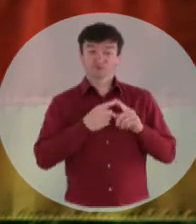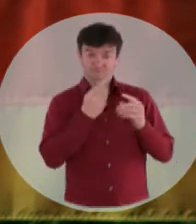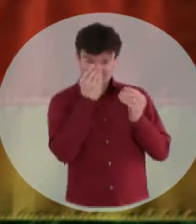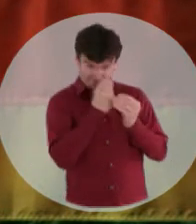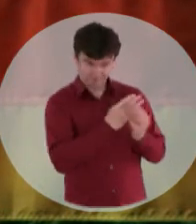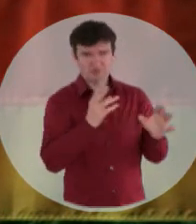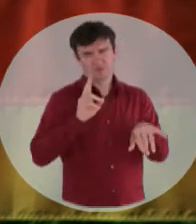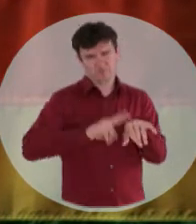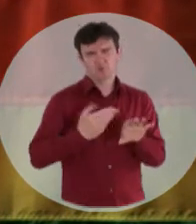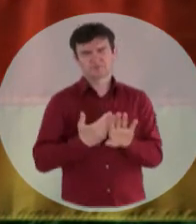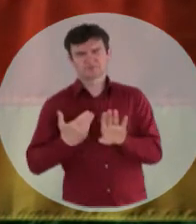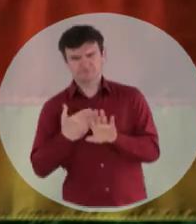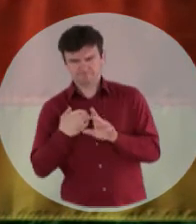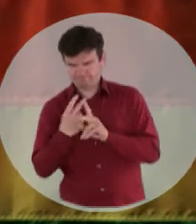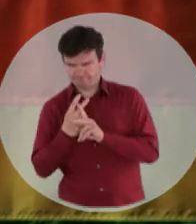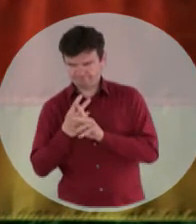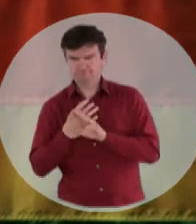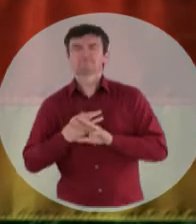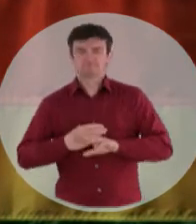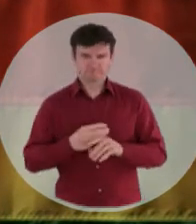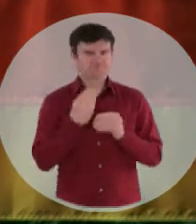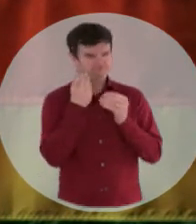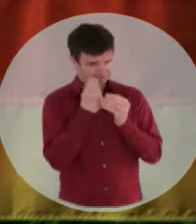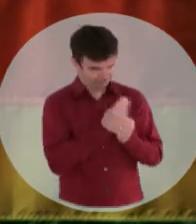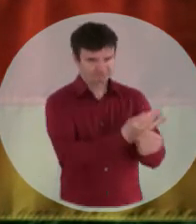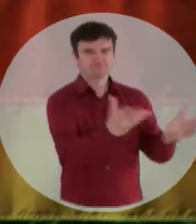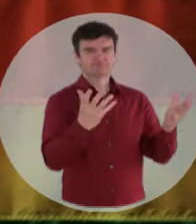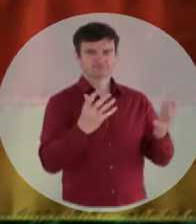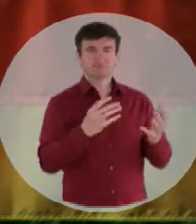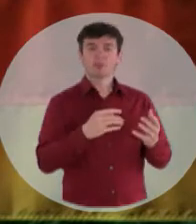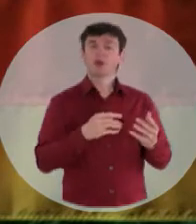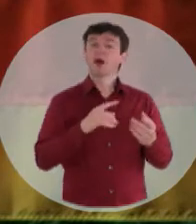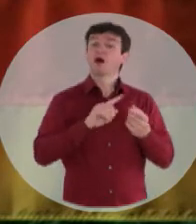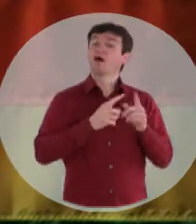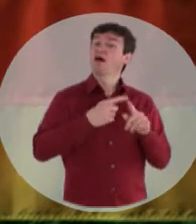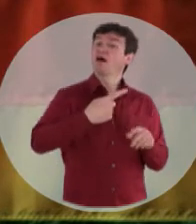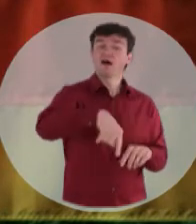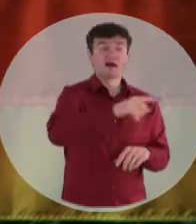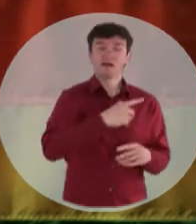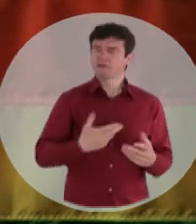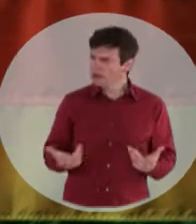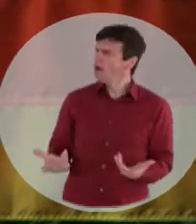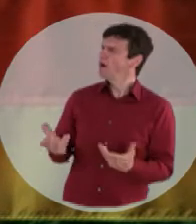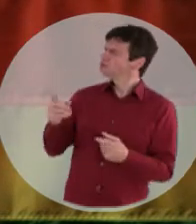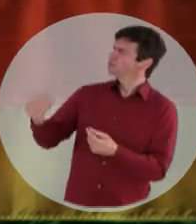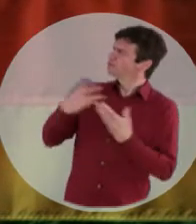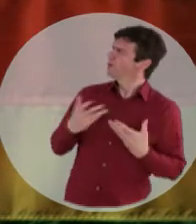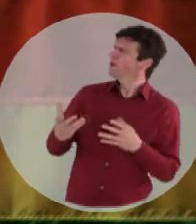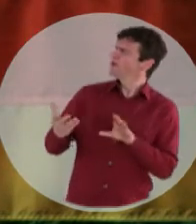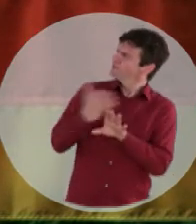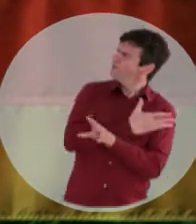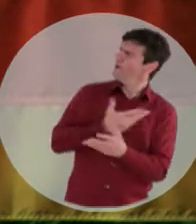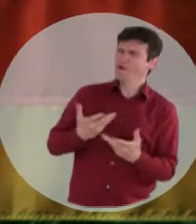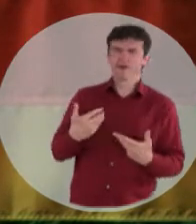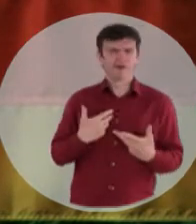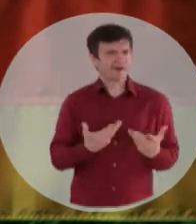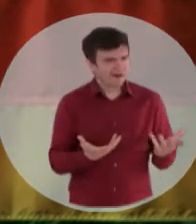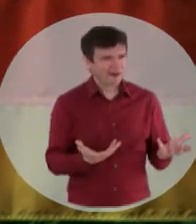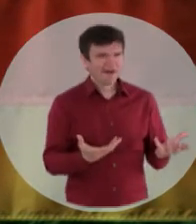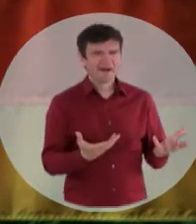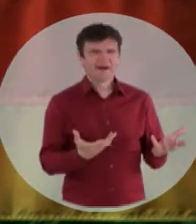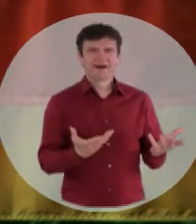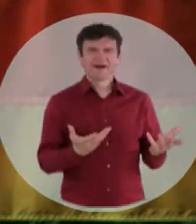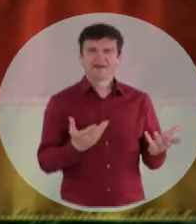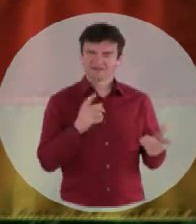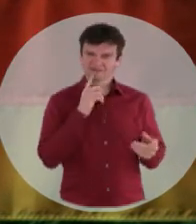and let them know, once I figured it out, a lot of my friends gave me shit for not